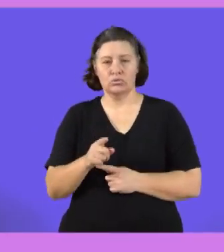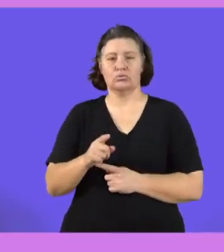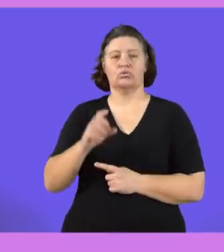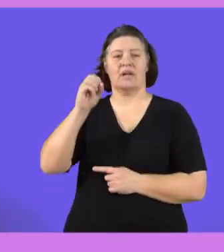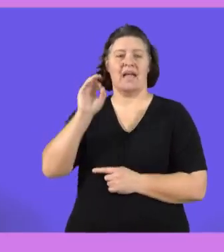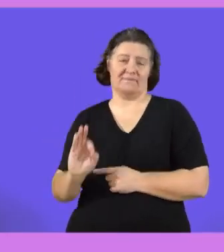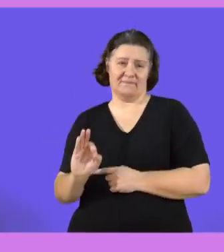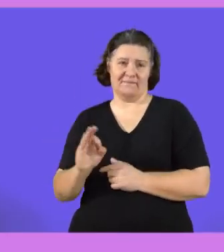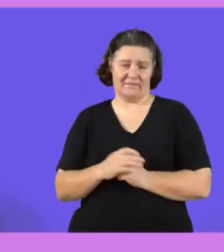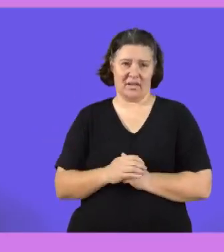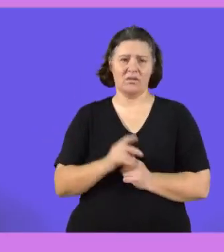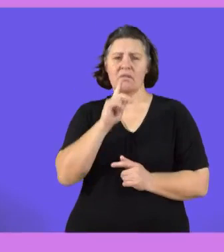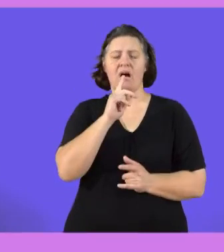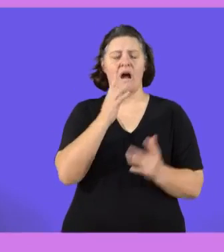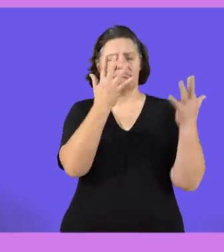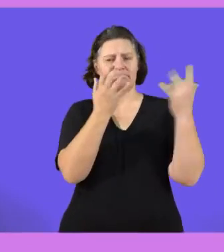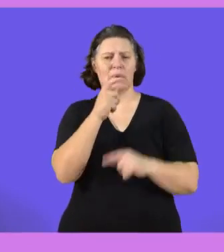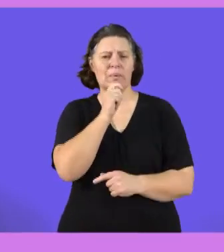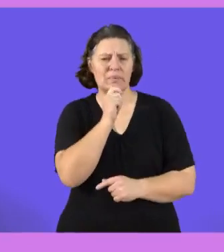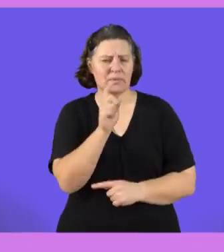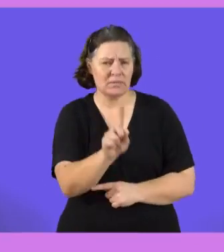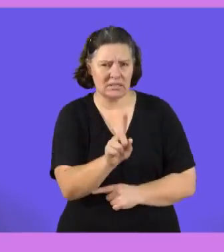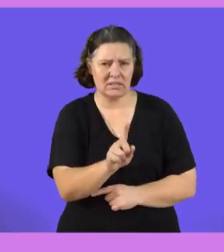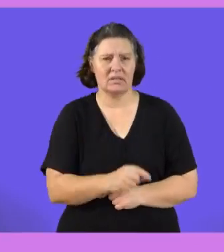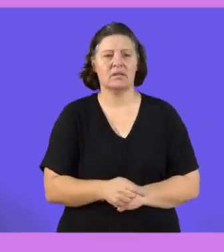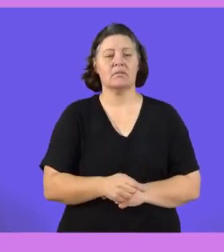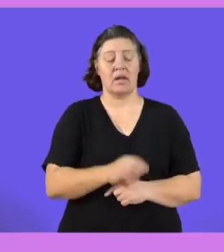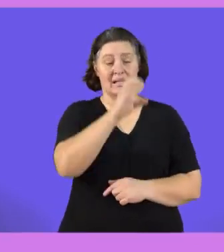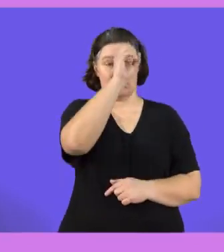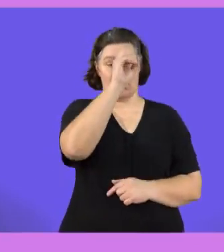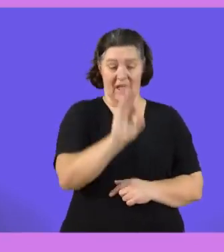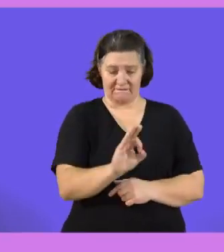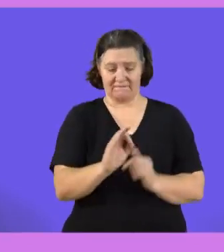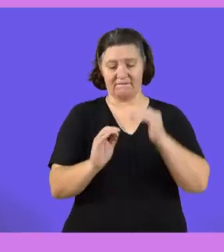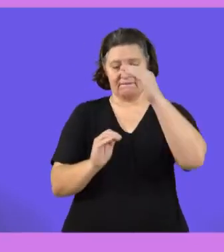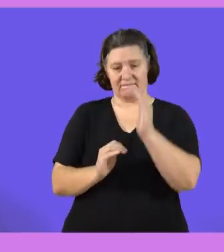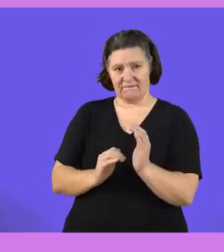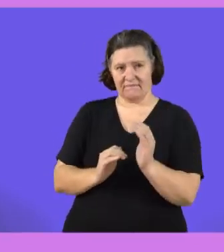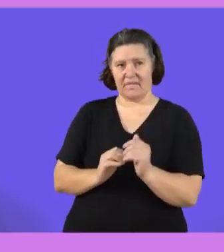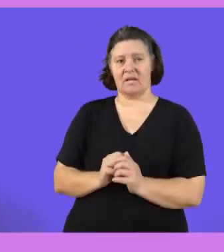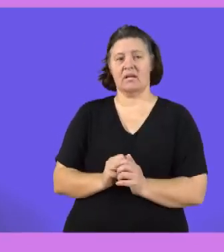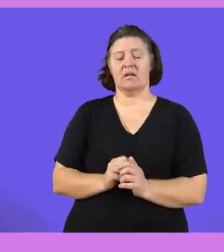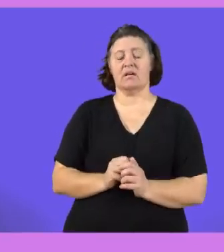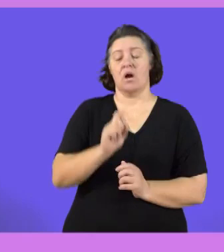Fahrenheit. So what is the formula that we use? I'll say degrees Fahrenheit equals to